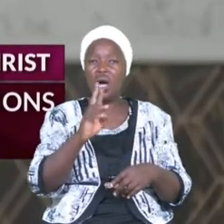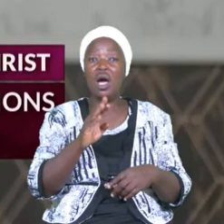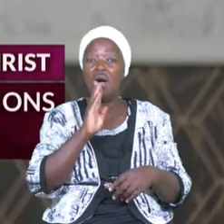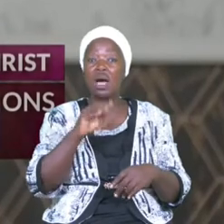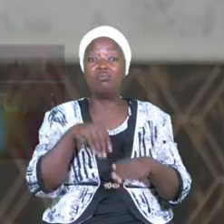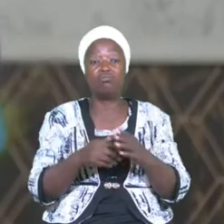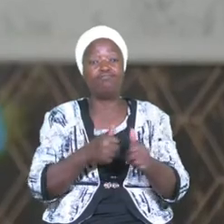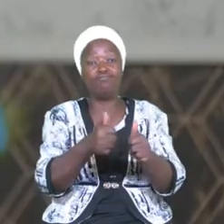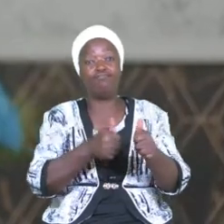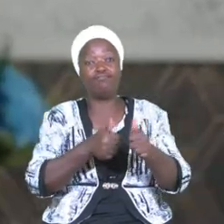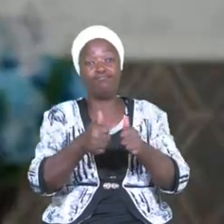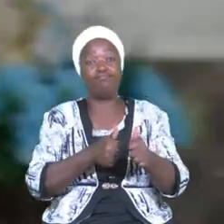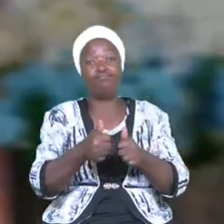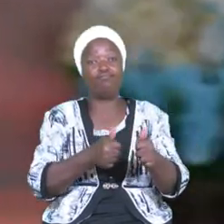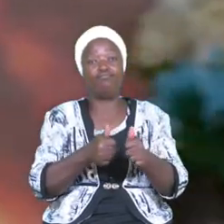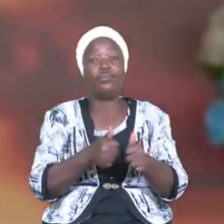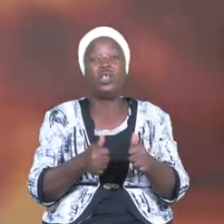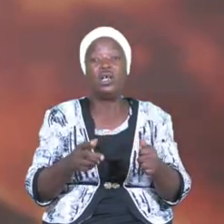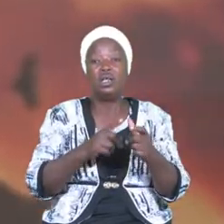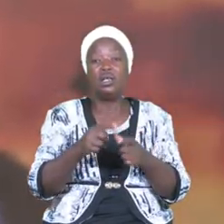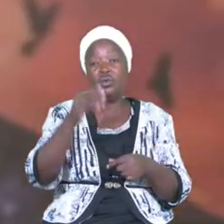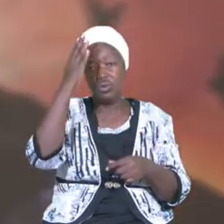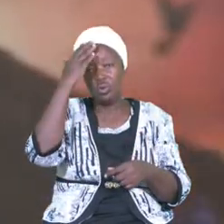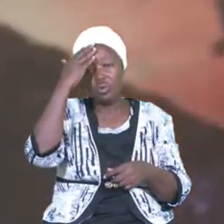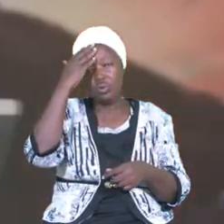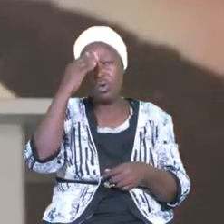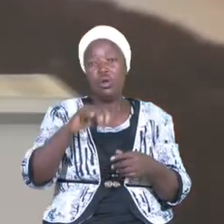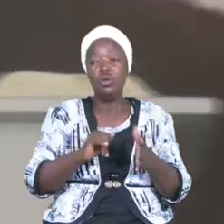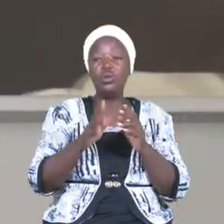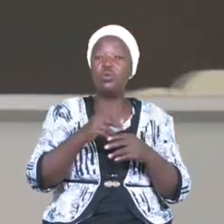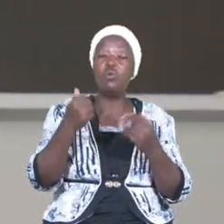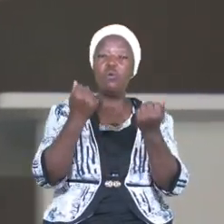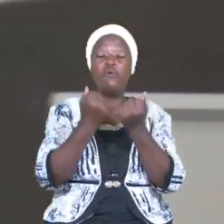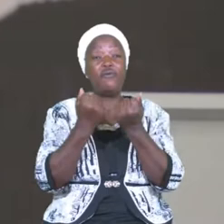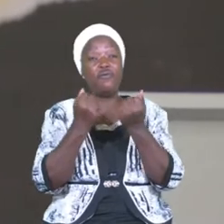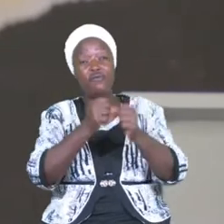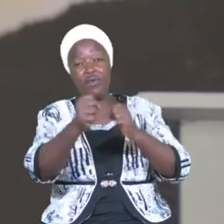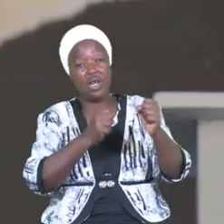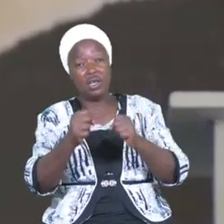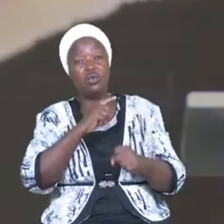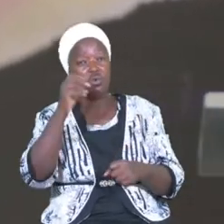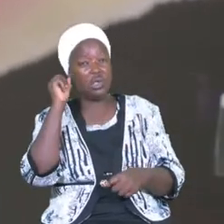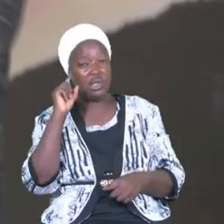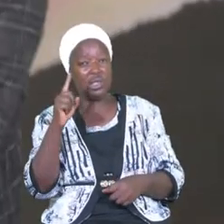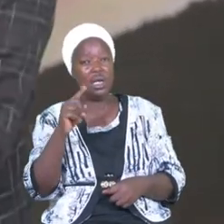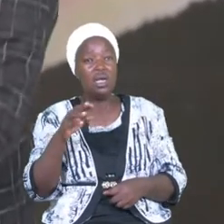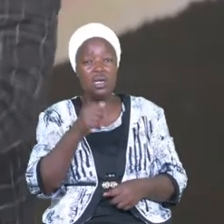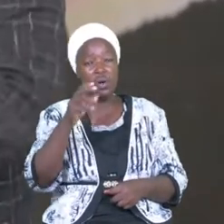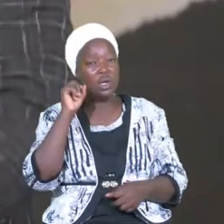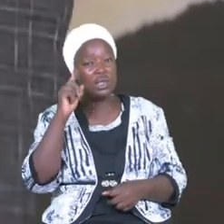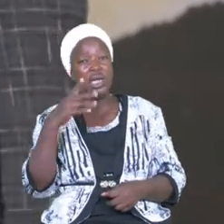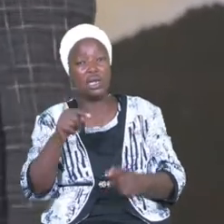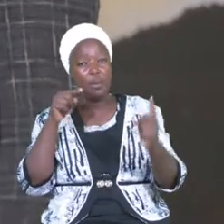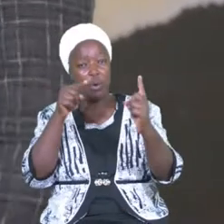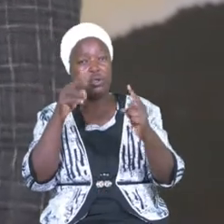understand. Those who do wrestling, they understand. They understand the point to break down